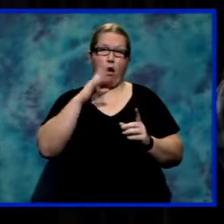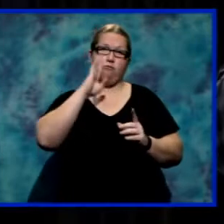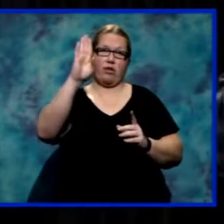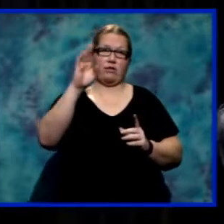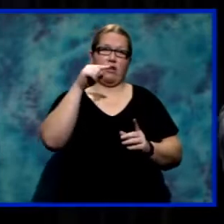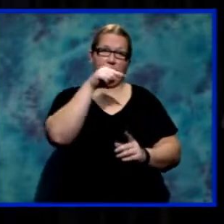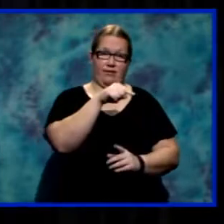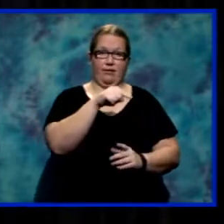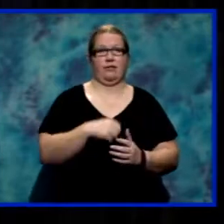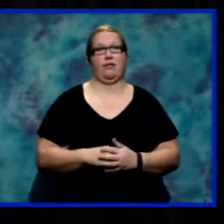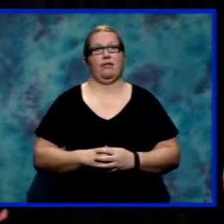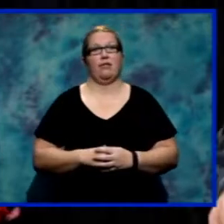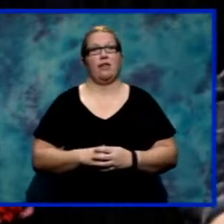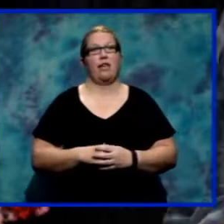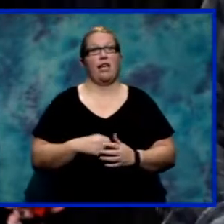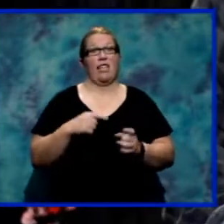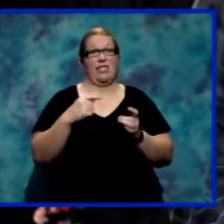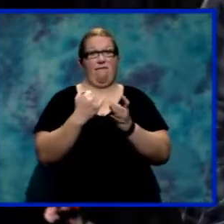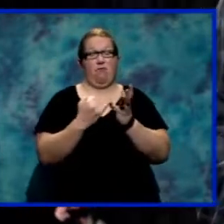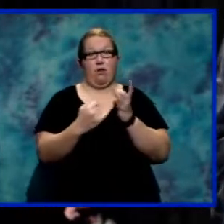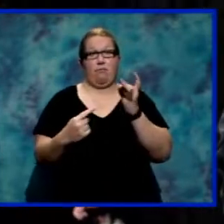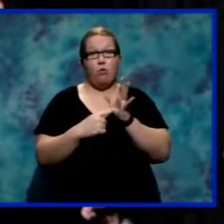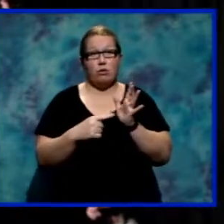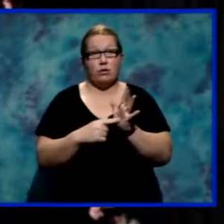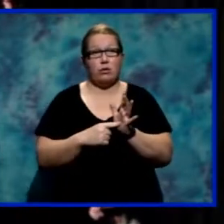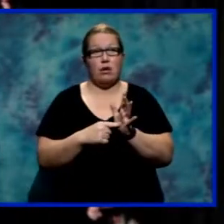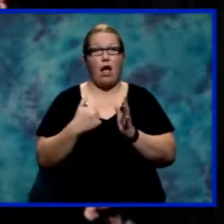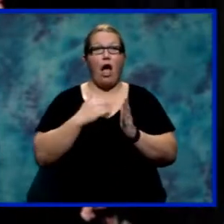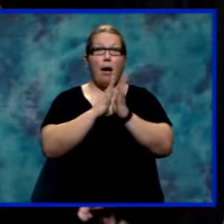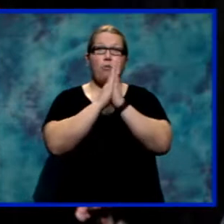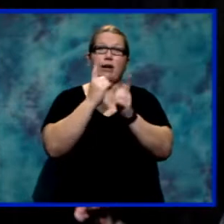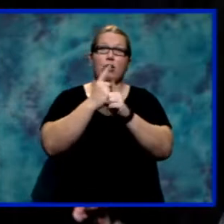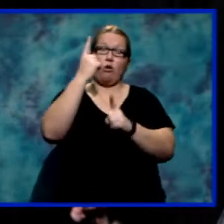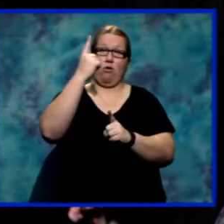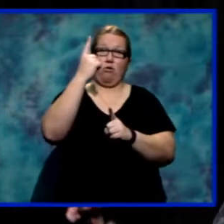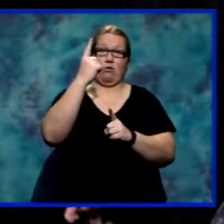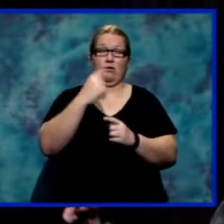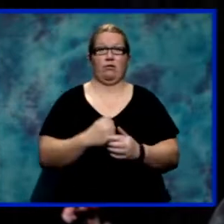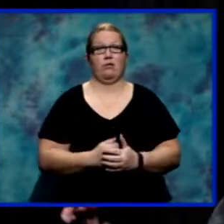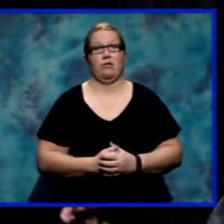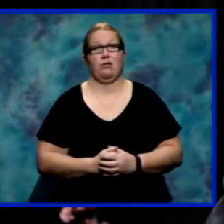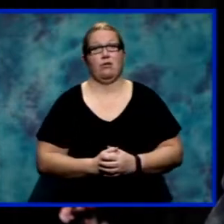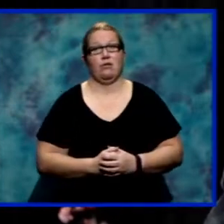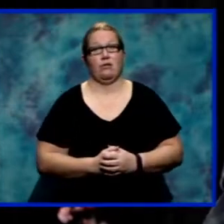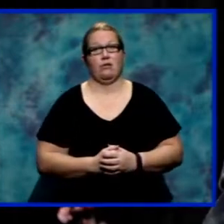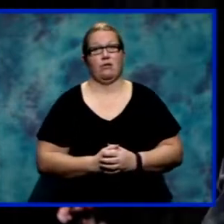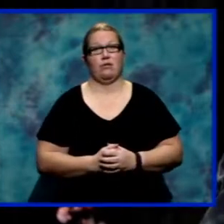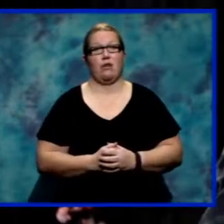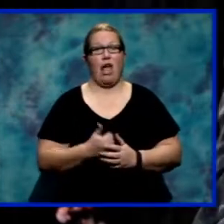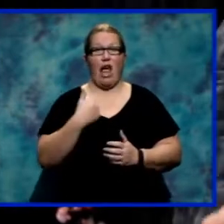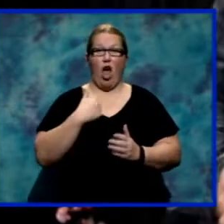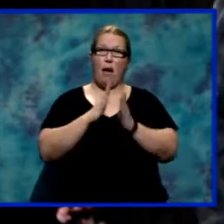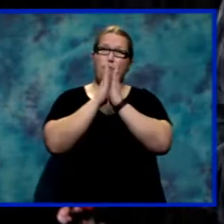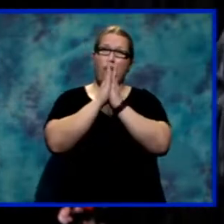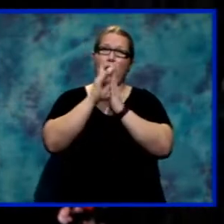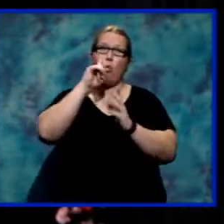It's very sobering. I pray to God it's very convicting. And I pray it'll make a